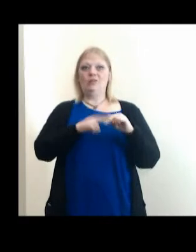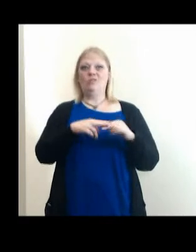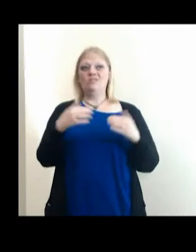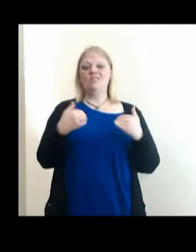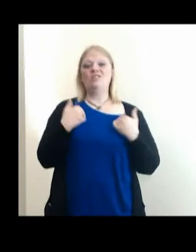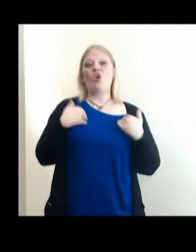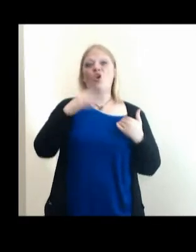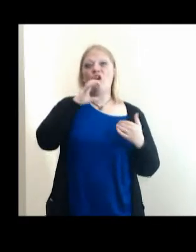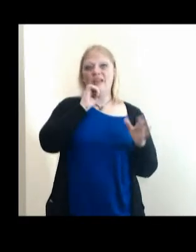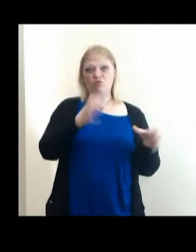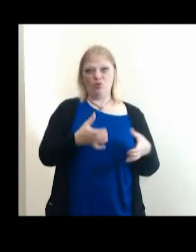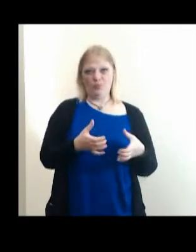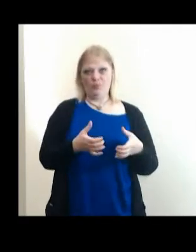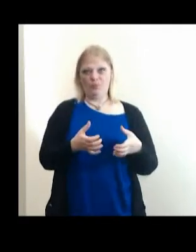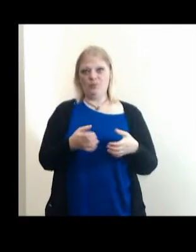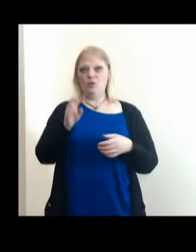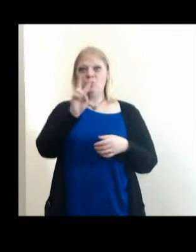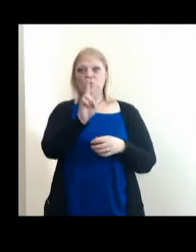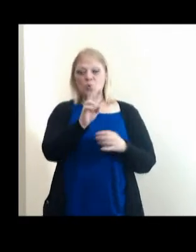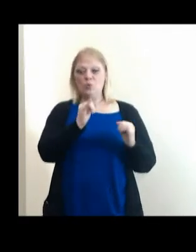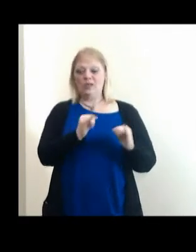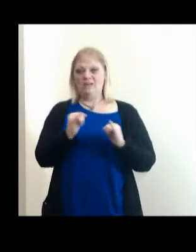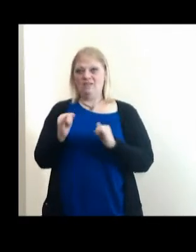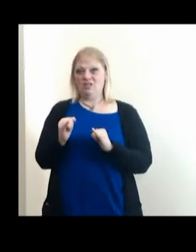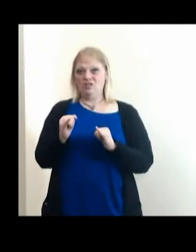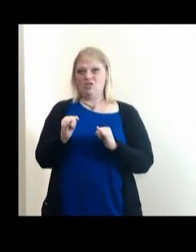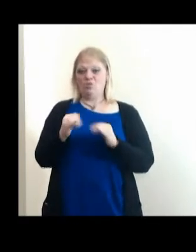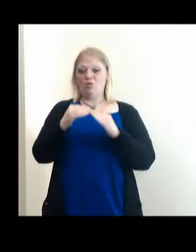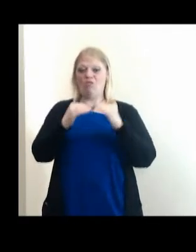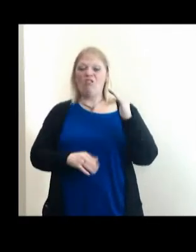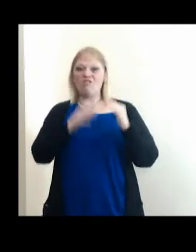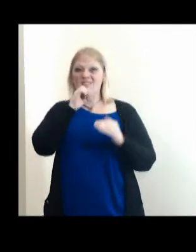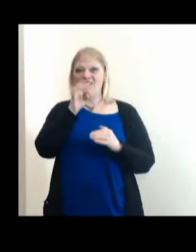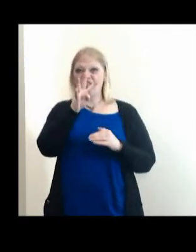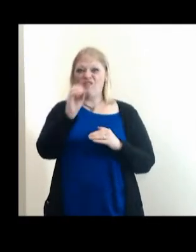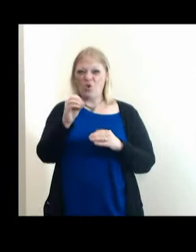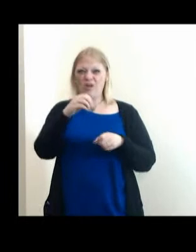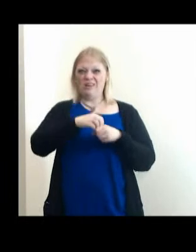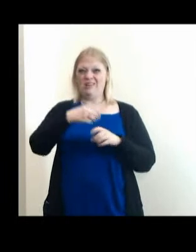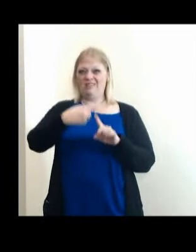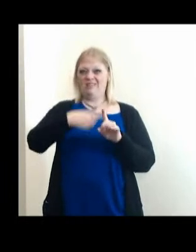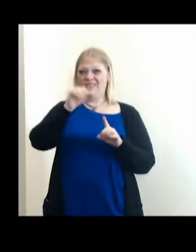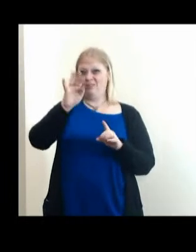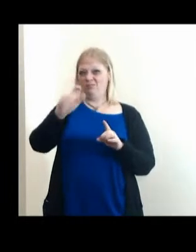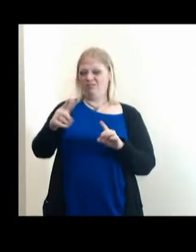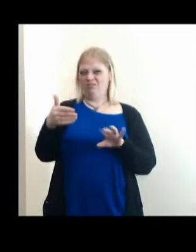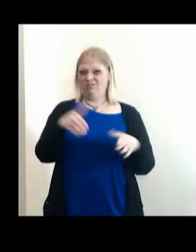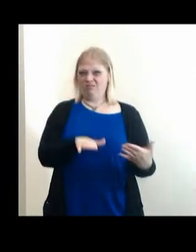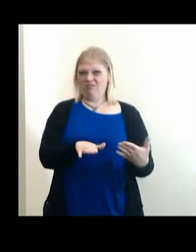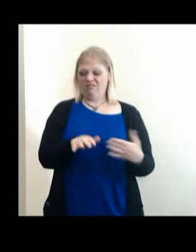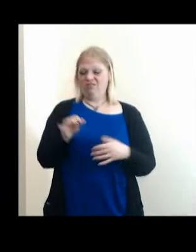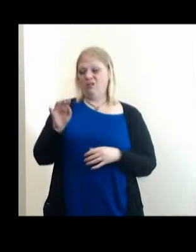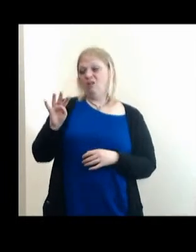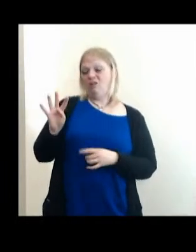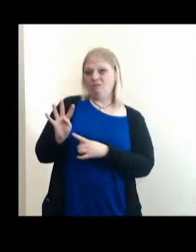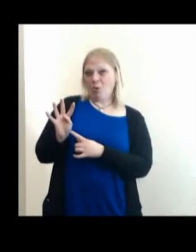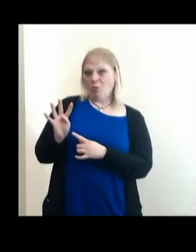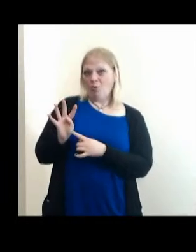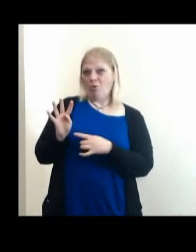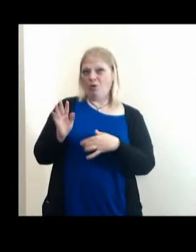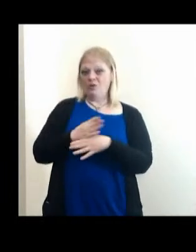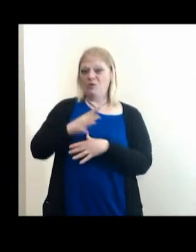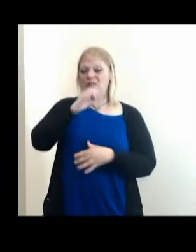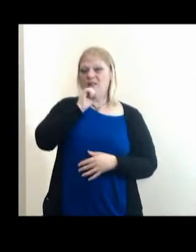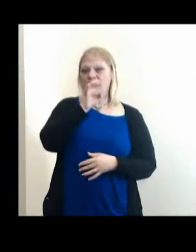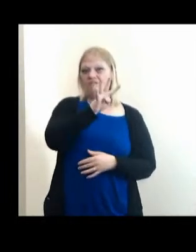younger age category. 2 individuals have died under the age of 40 in the month of April. 4 have died between the age of